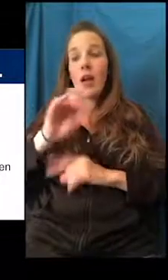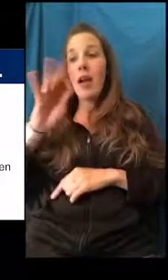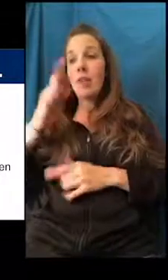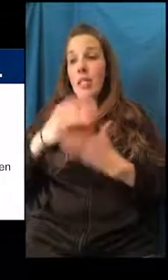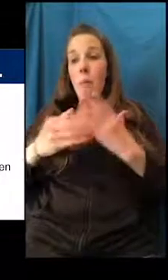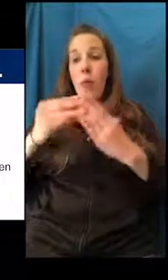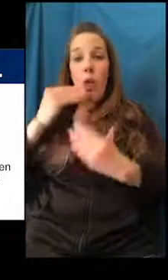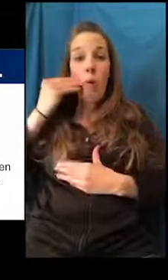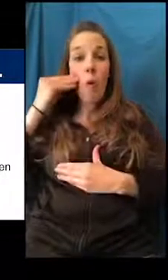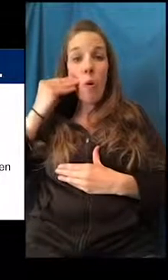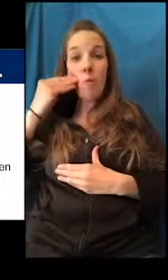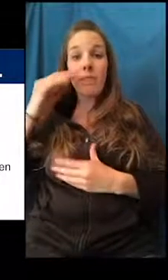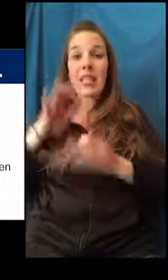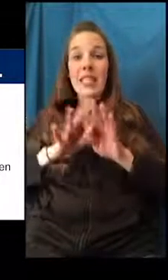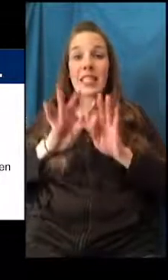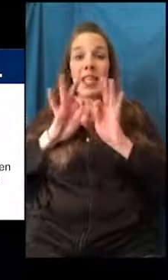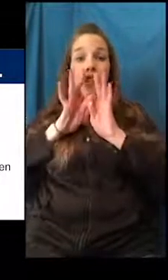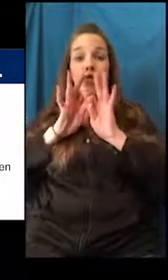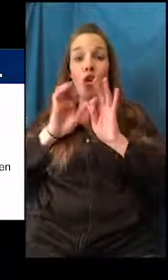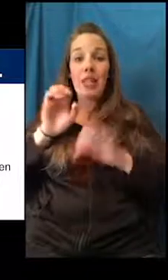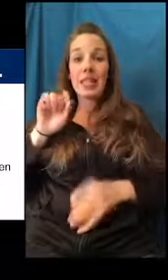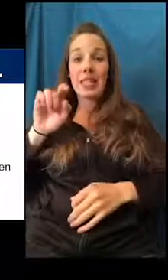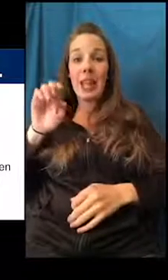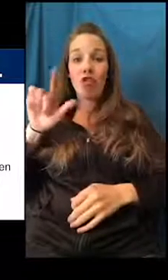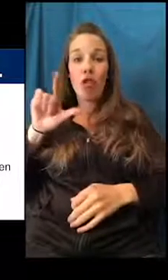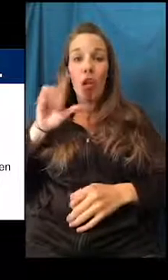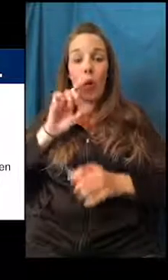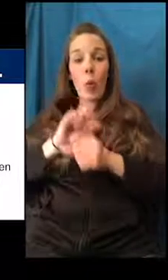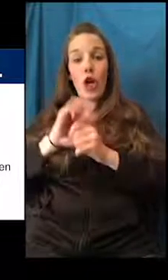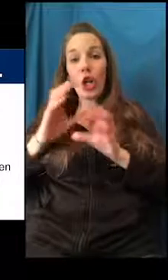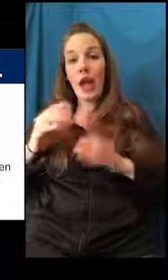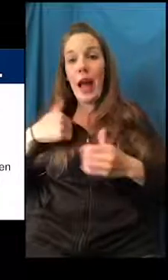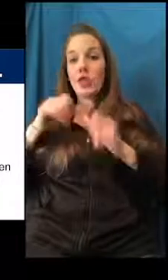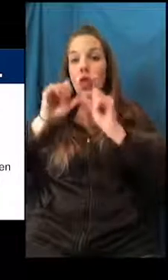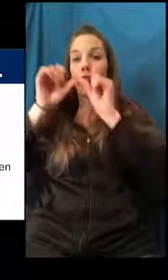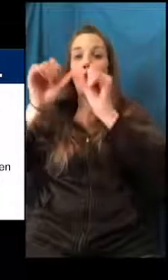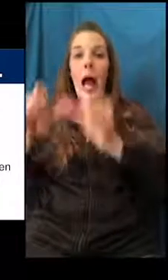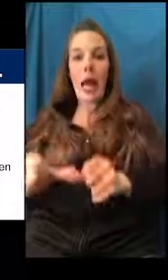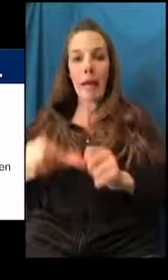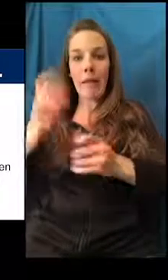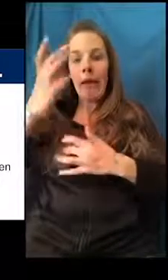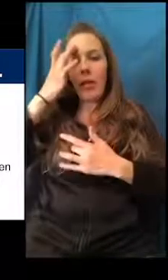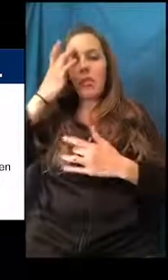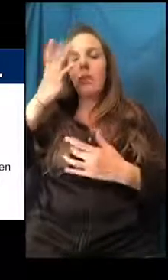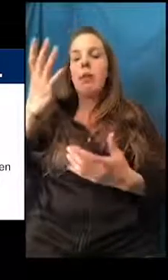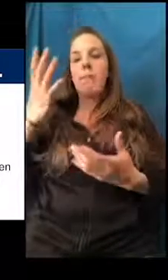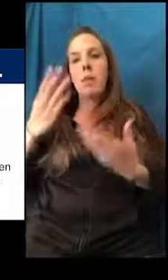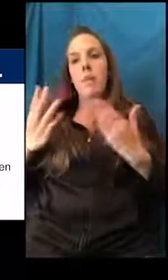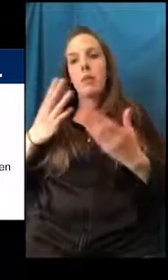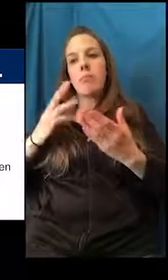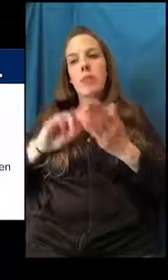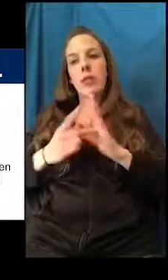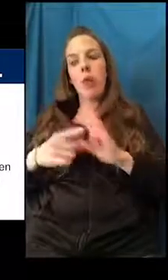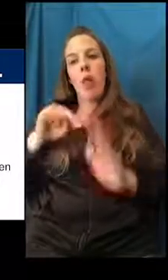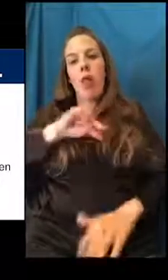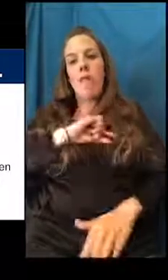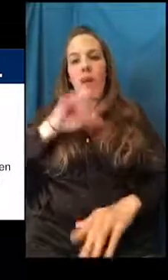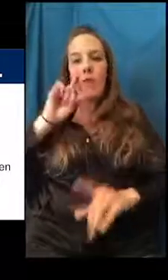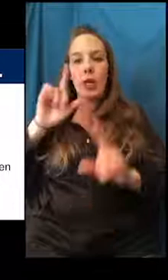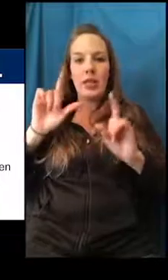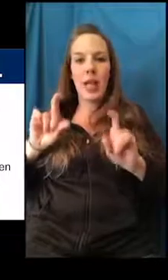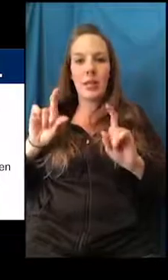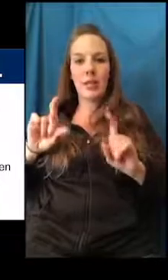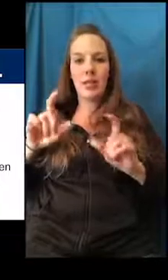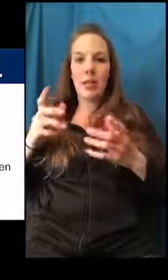maybe an essential worker or who has chronic illness, they would be more apt to qualify for a test than just a healthy child in a